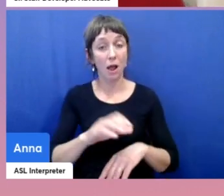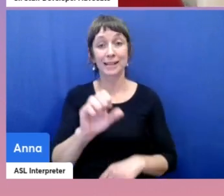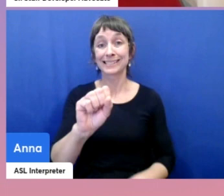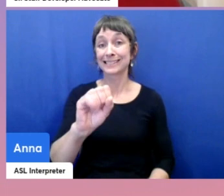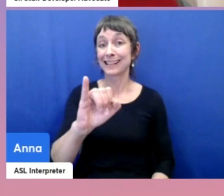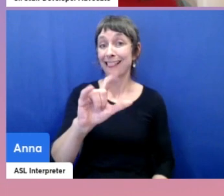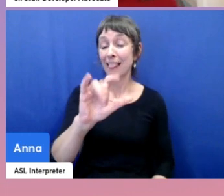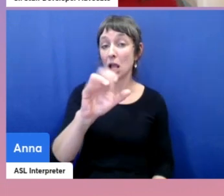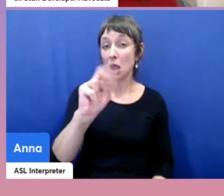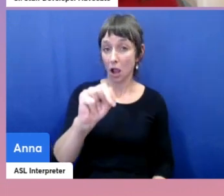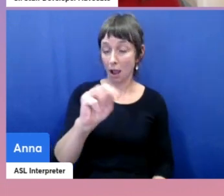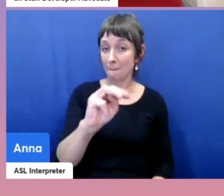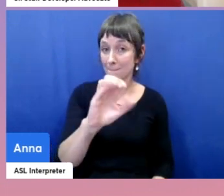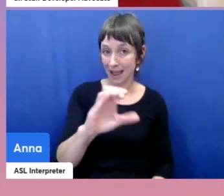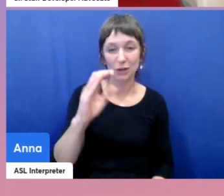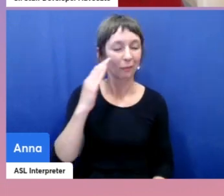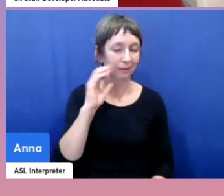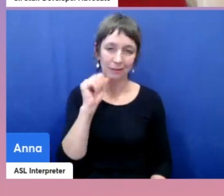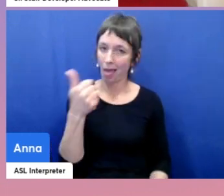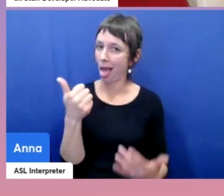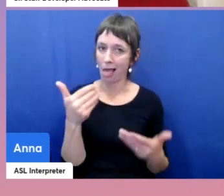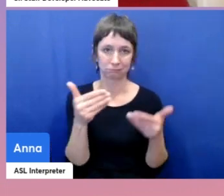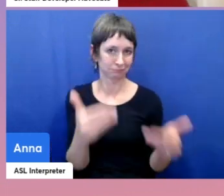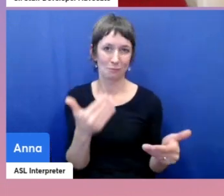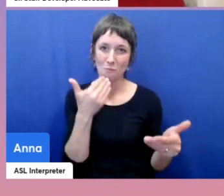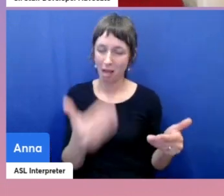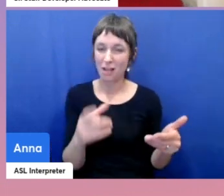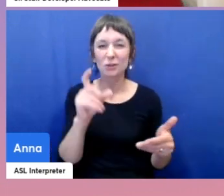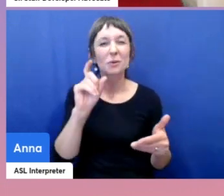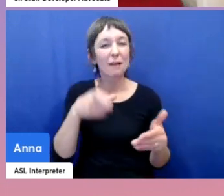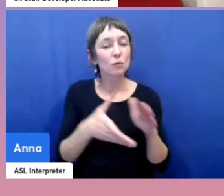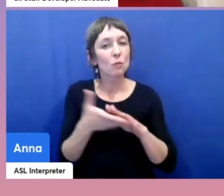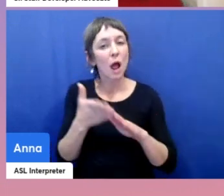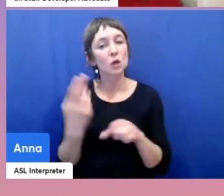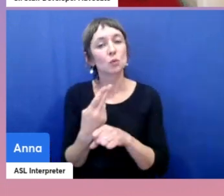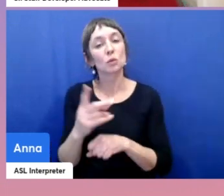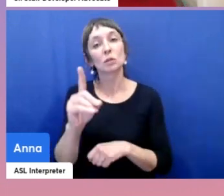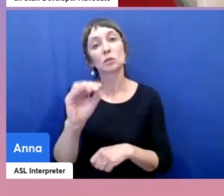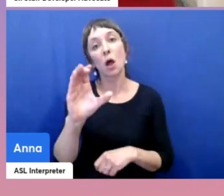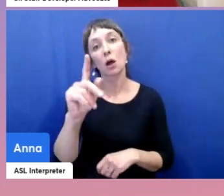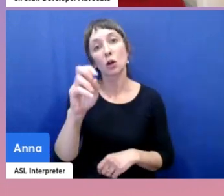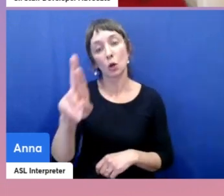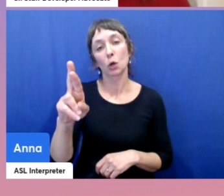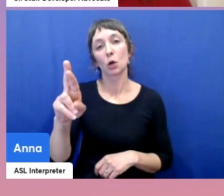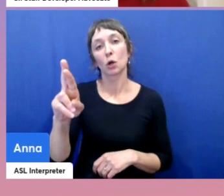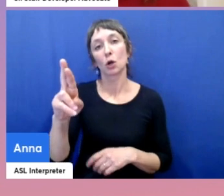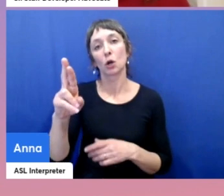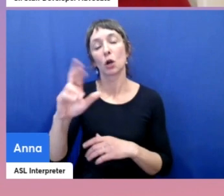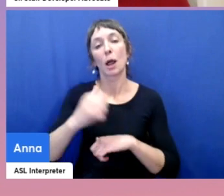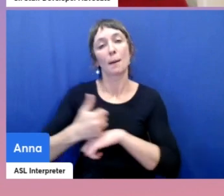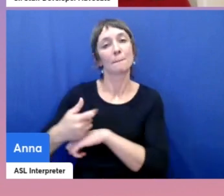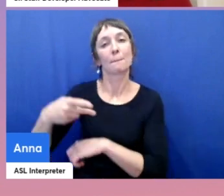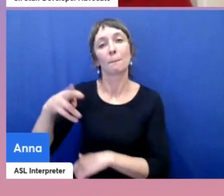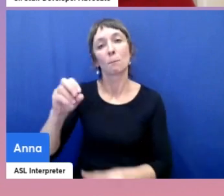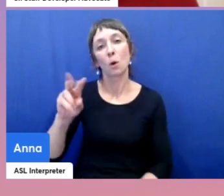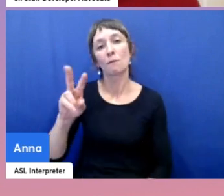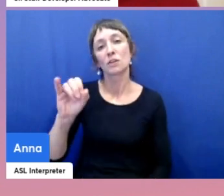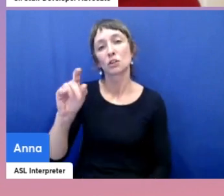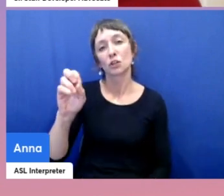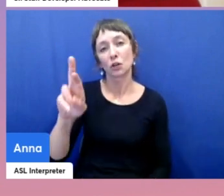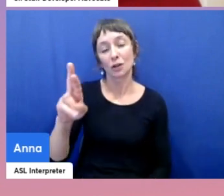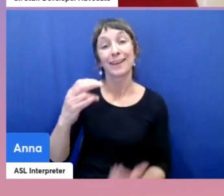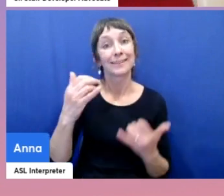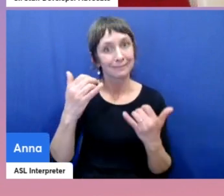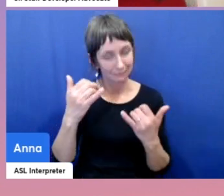play nice with VirtualBox. And instead, you need to run it using the Docker provisioner, which, thanks to Rian, HashiQube can now